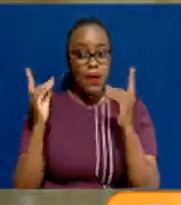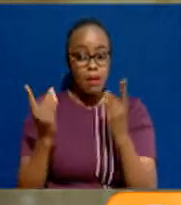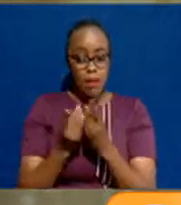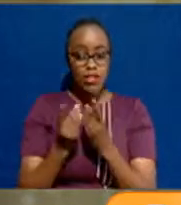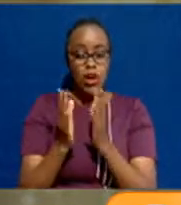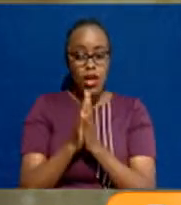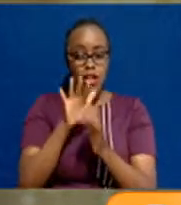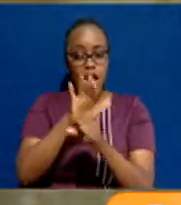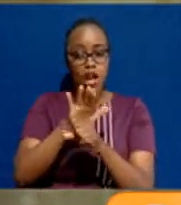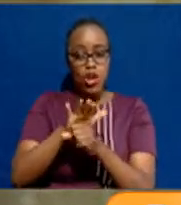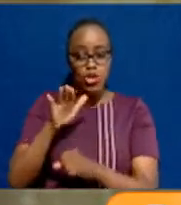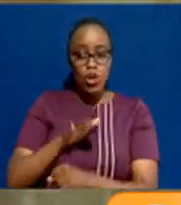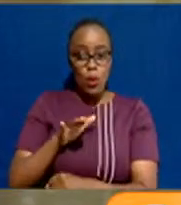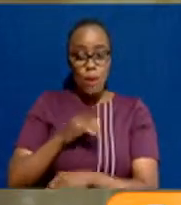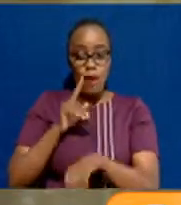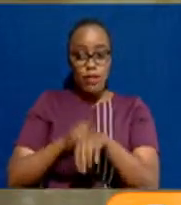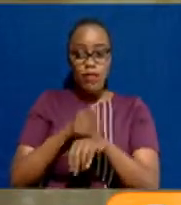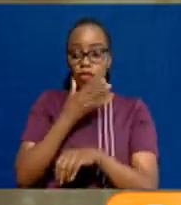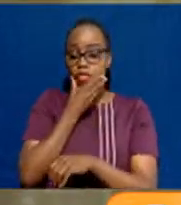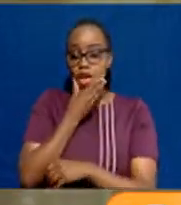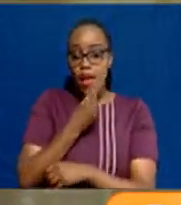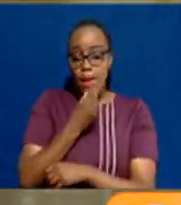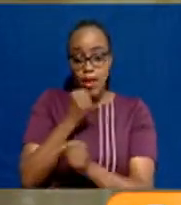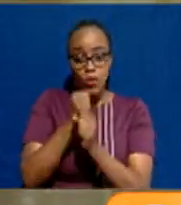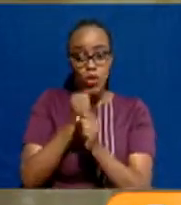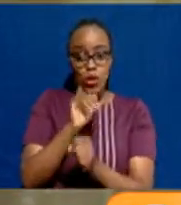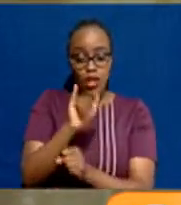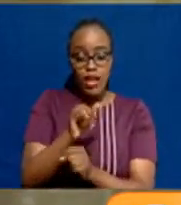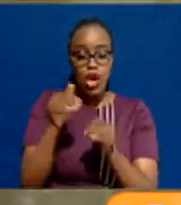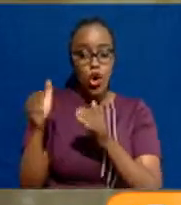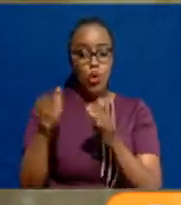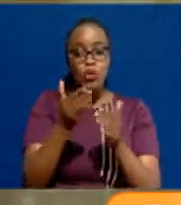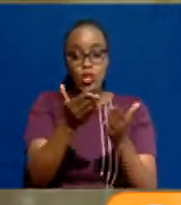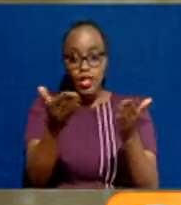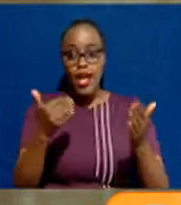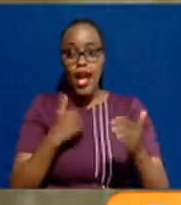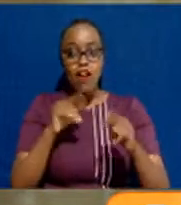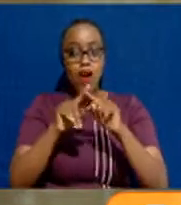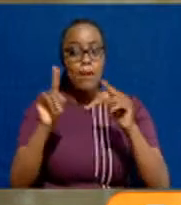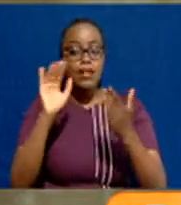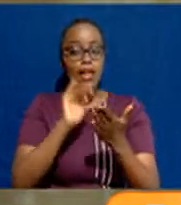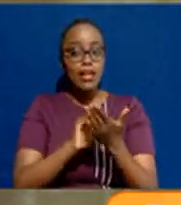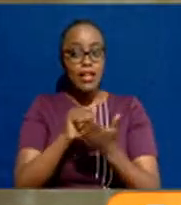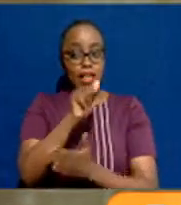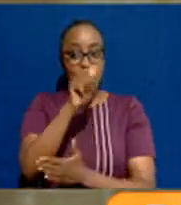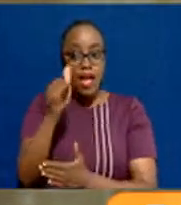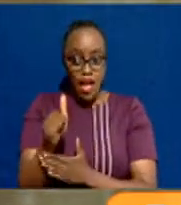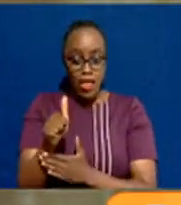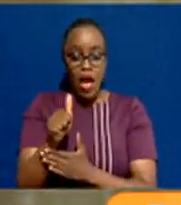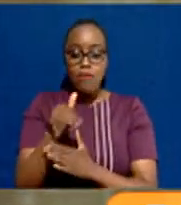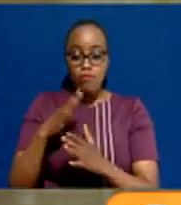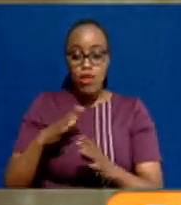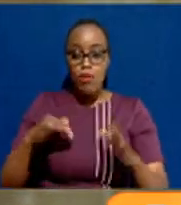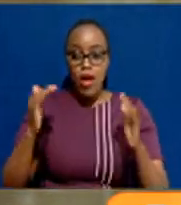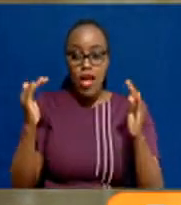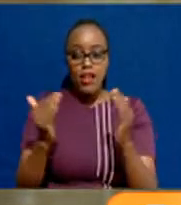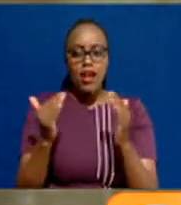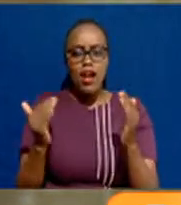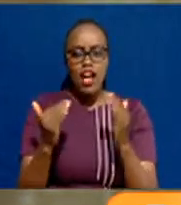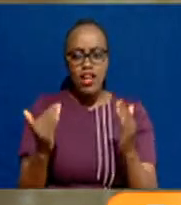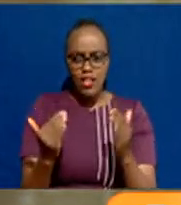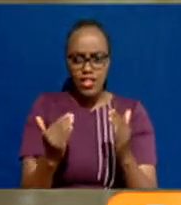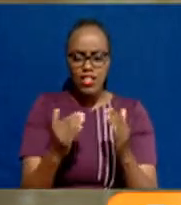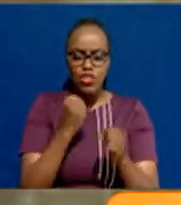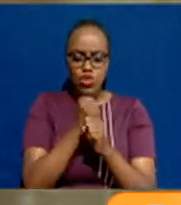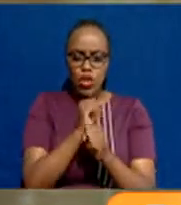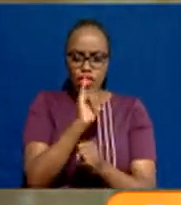lot of women go there, while men then stand up for that. So opportunities are there. But again, the other thing that's being encouraged is don't go into it